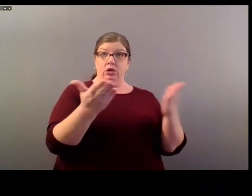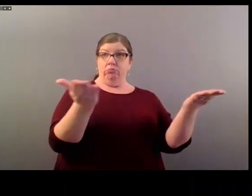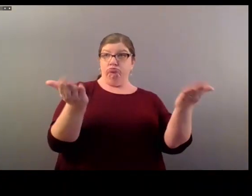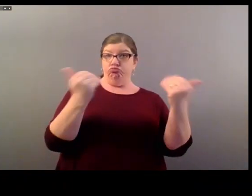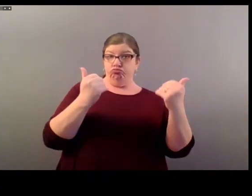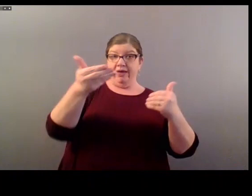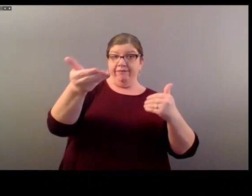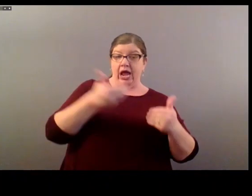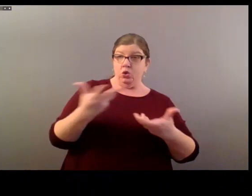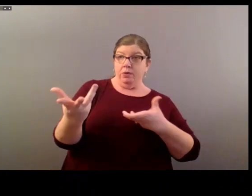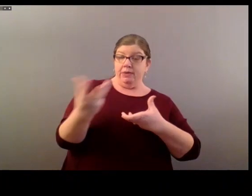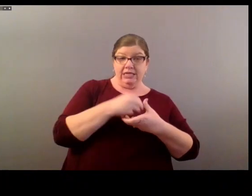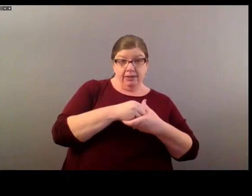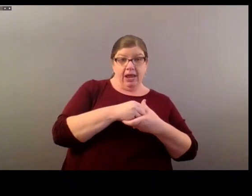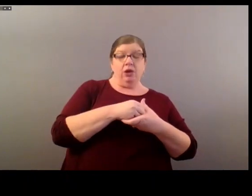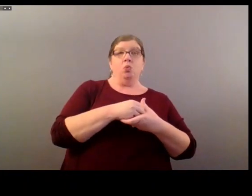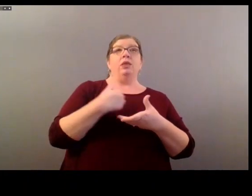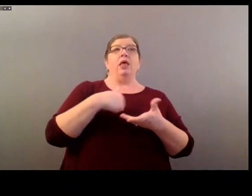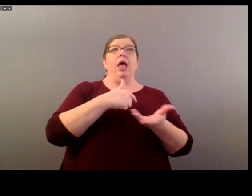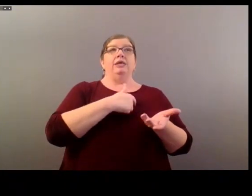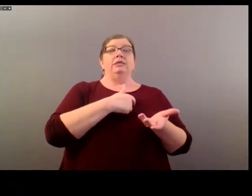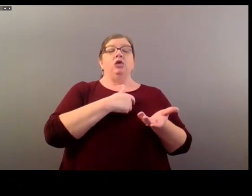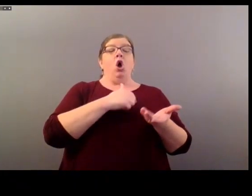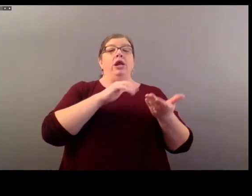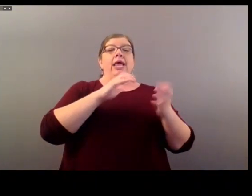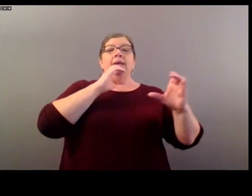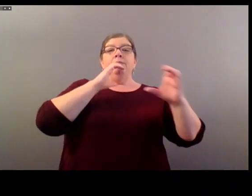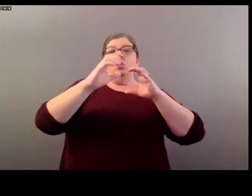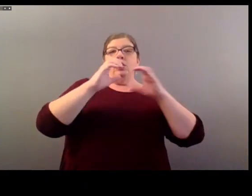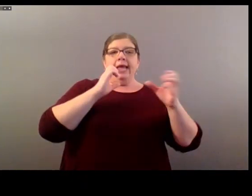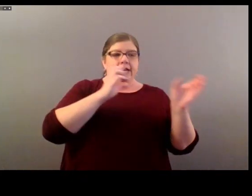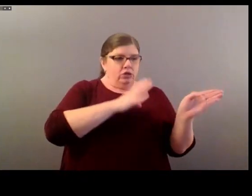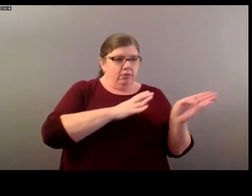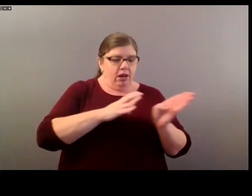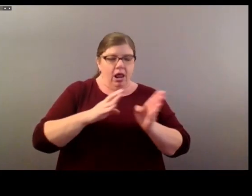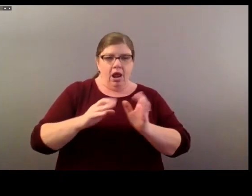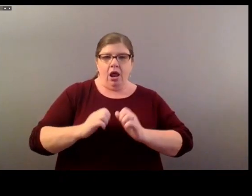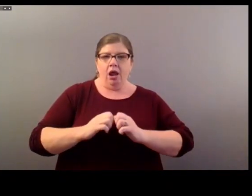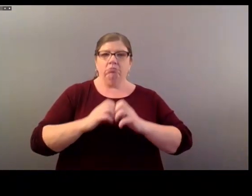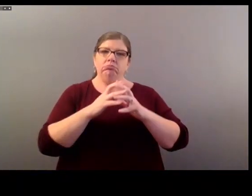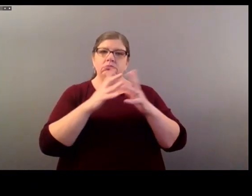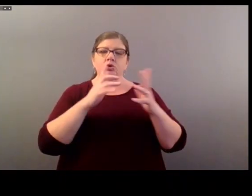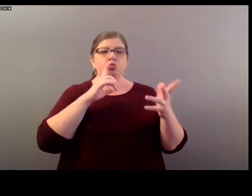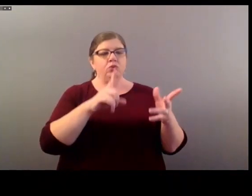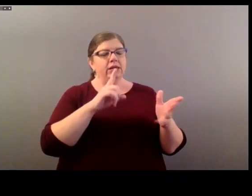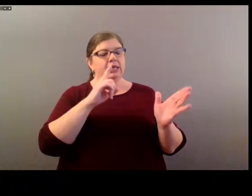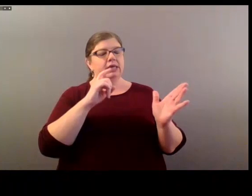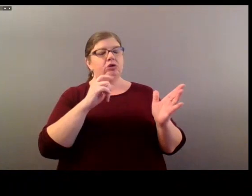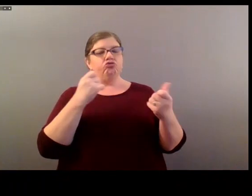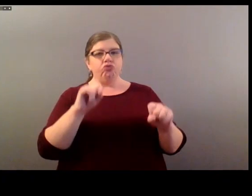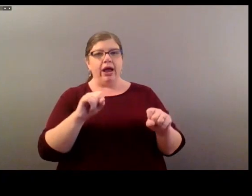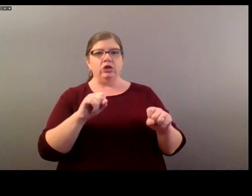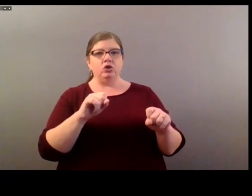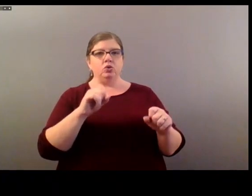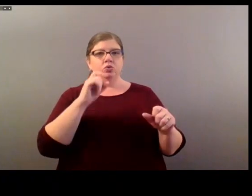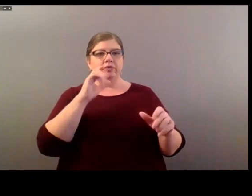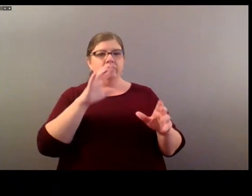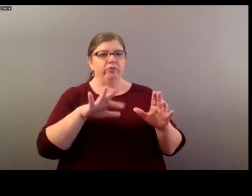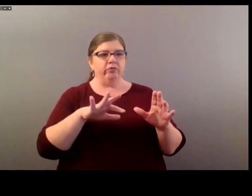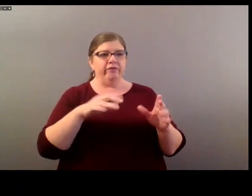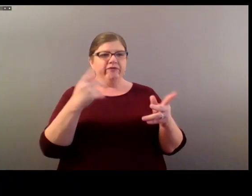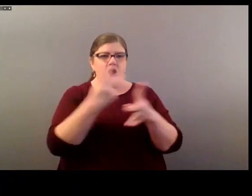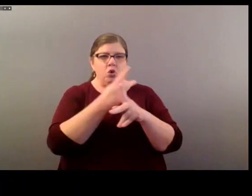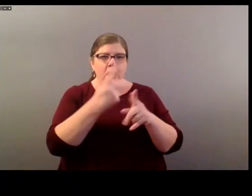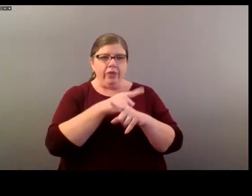with us on a communication strategy, really identifying the different barriers in